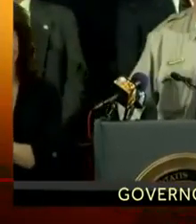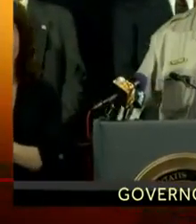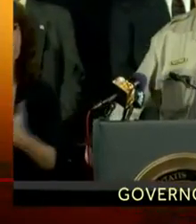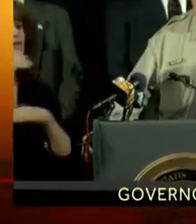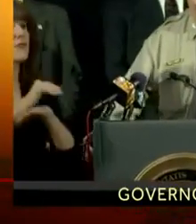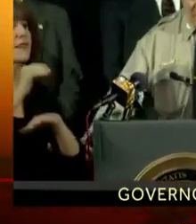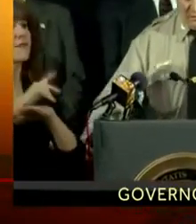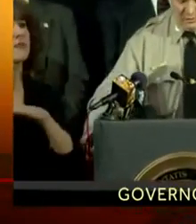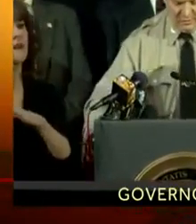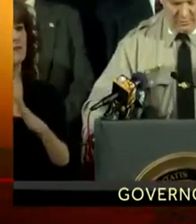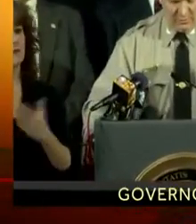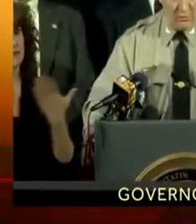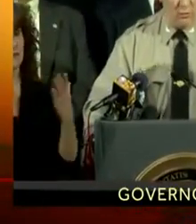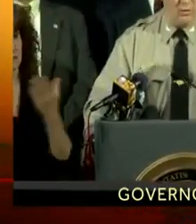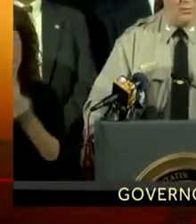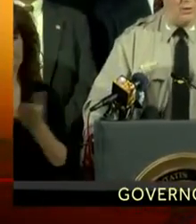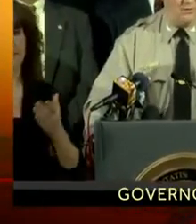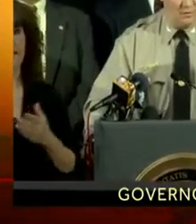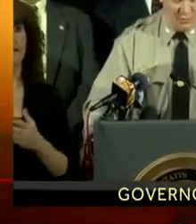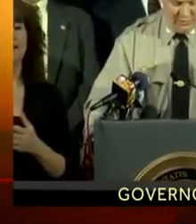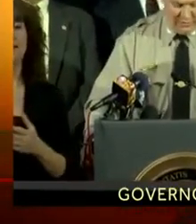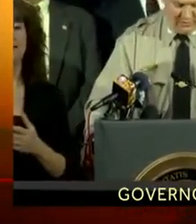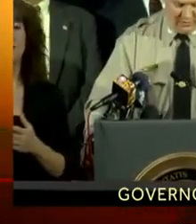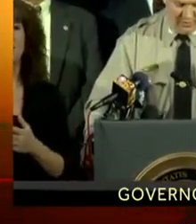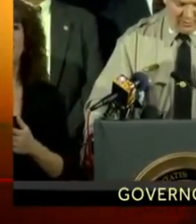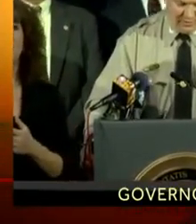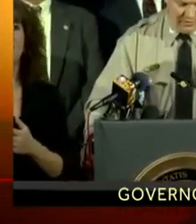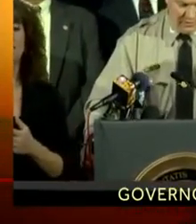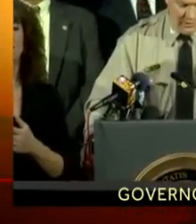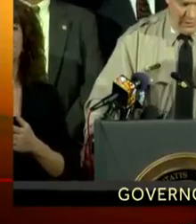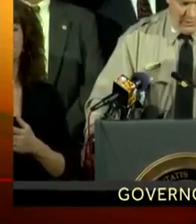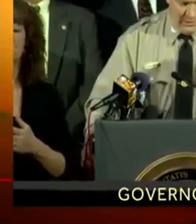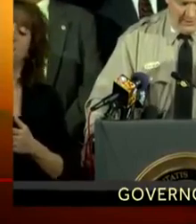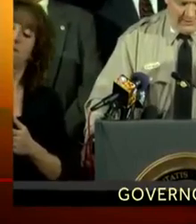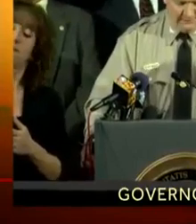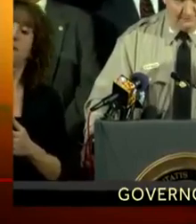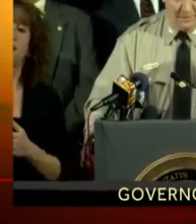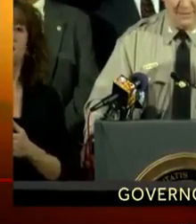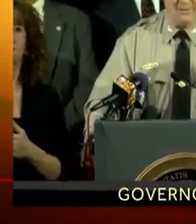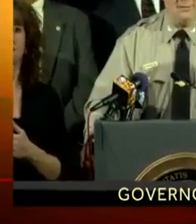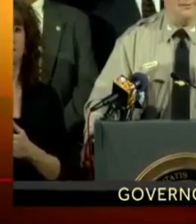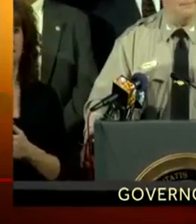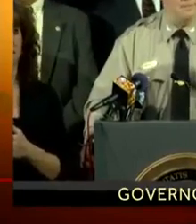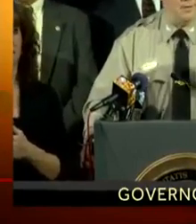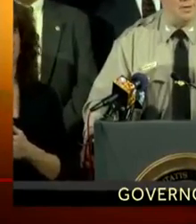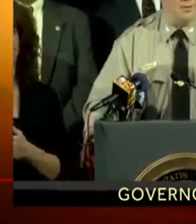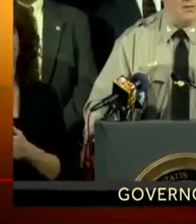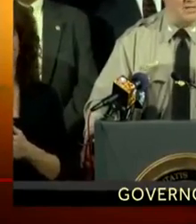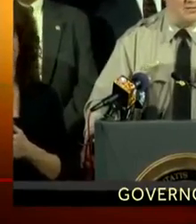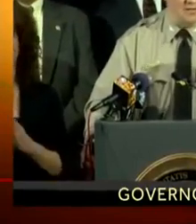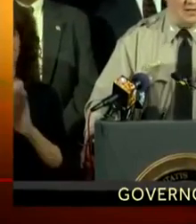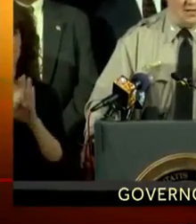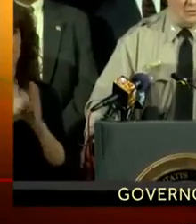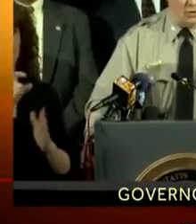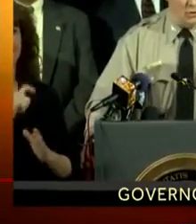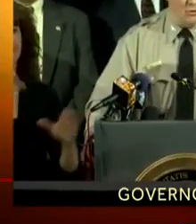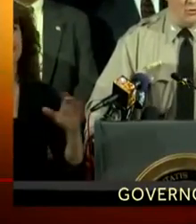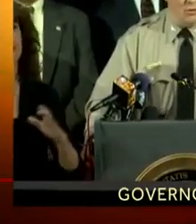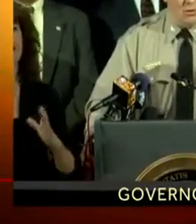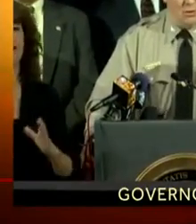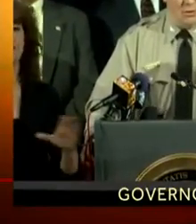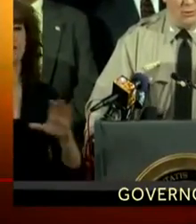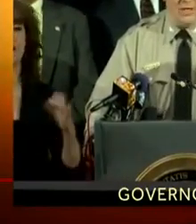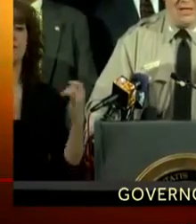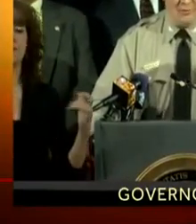Good evening. As the Governor said, I'm Colonel William Palazzi, Superintendent of the State Police, and the Governor's actions today are